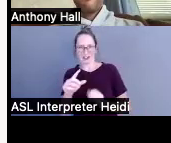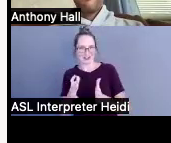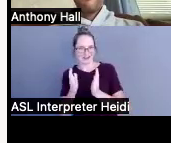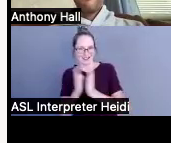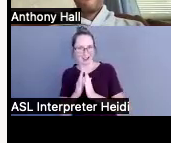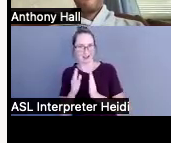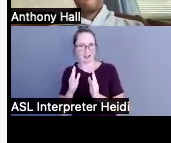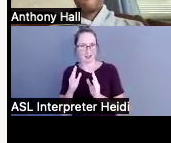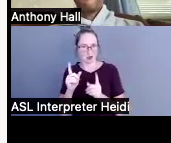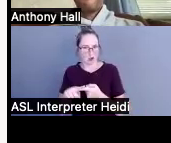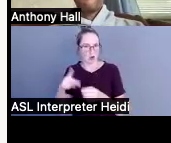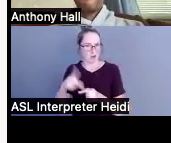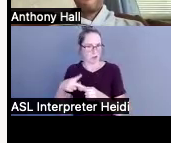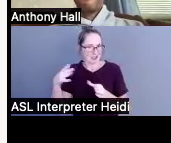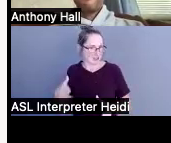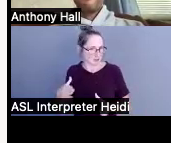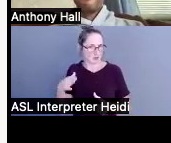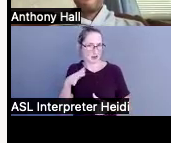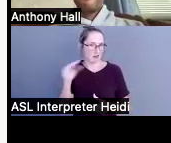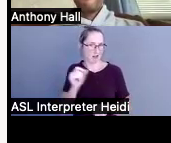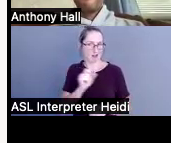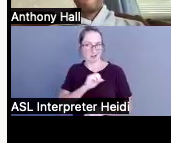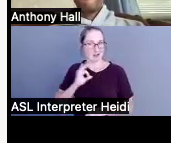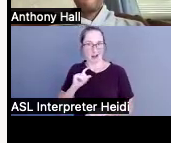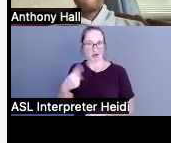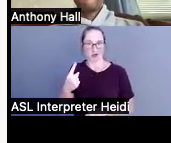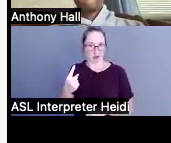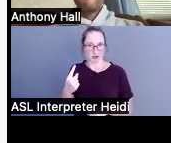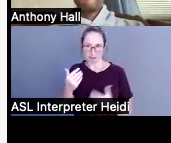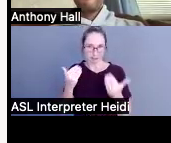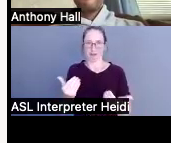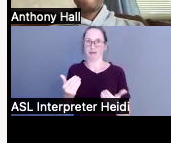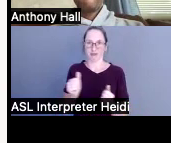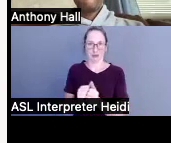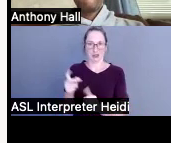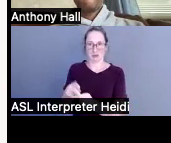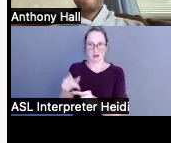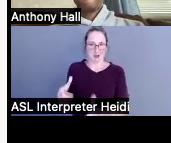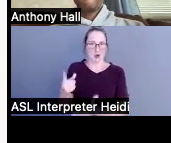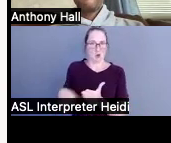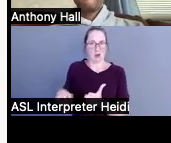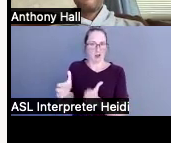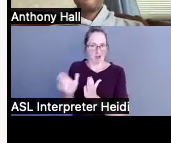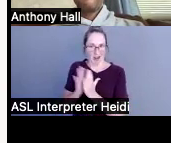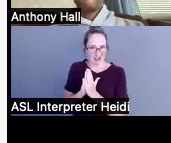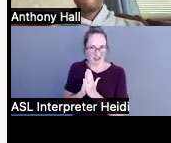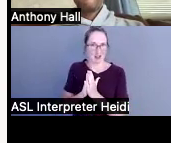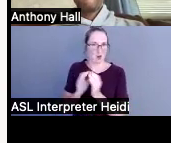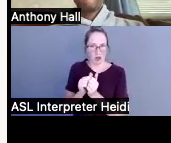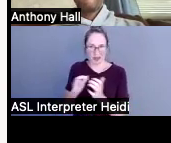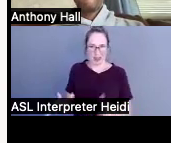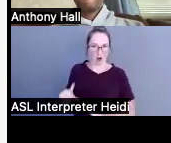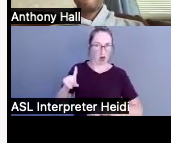this to the participants, and staff is to just give the participants what they are asking for without